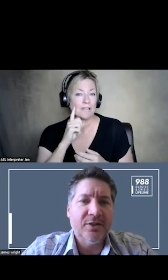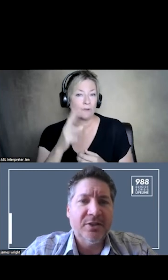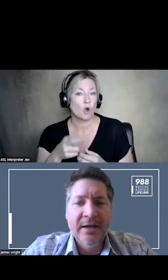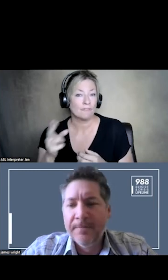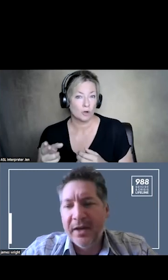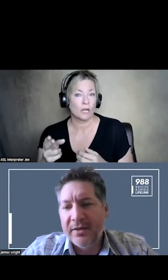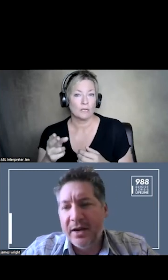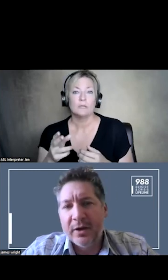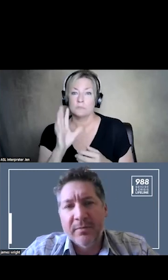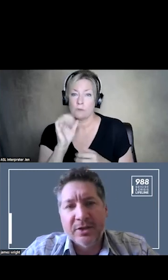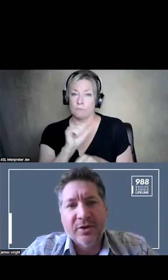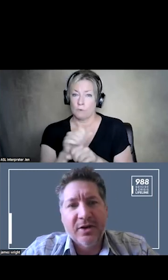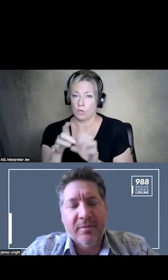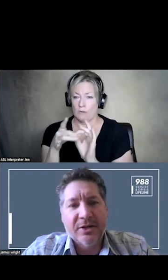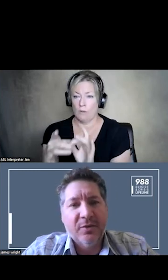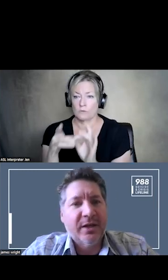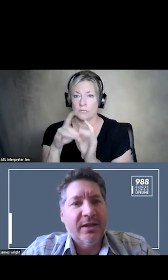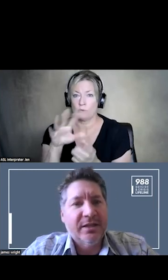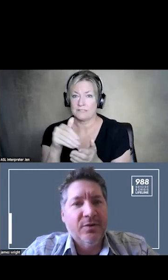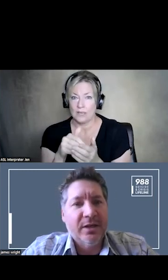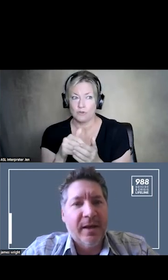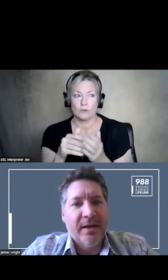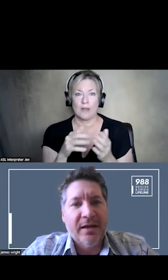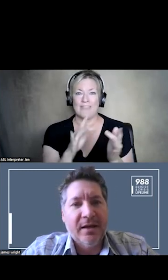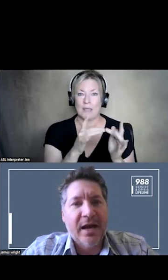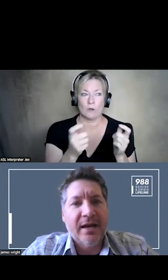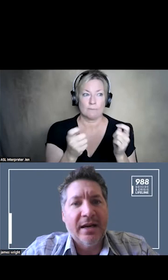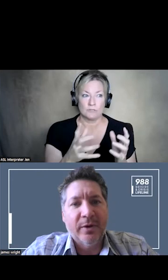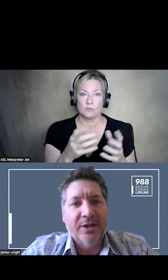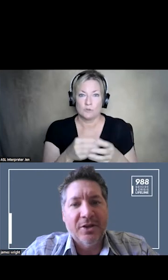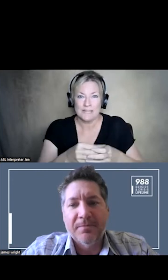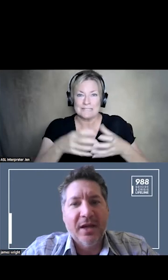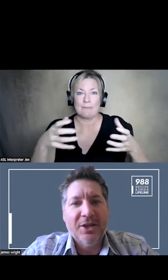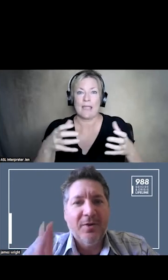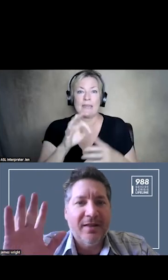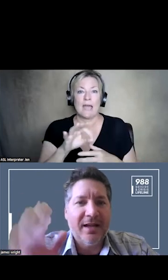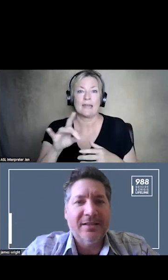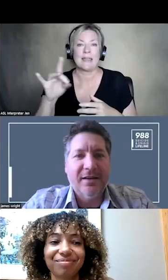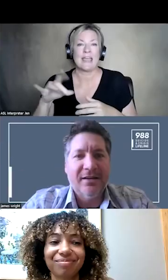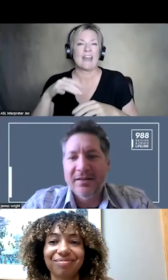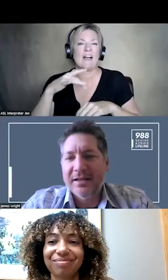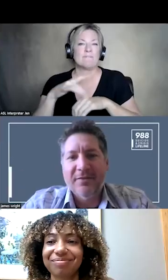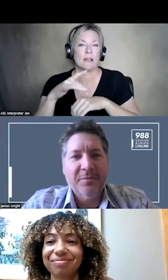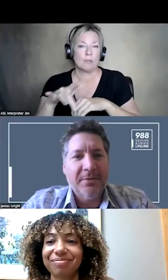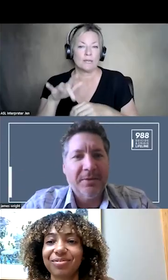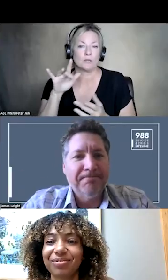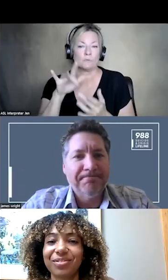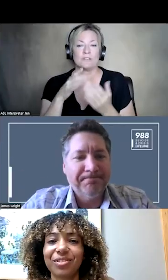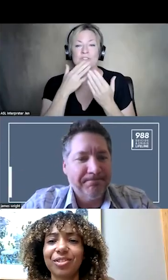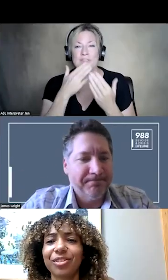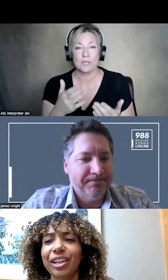with centers and the network administrator to make sure we can continue expanding 988 reach. So thank you. And that's it from